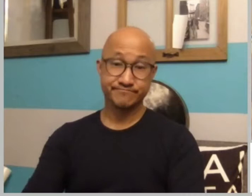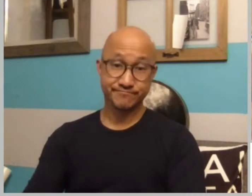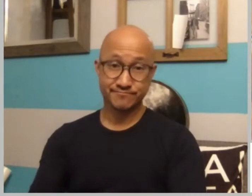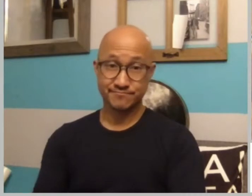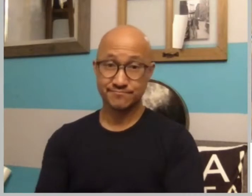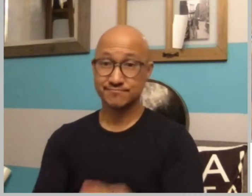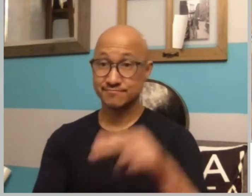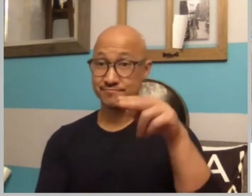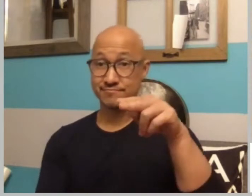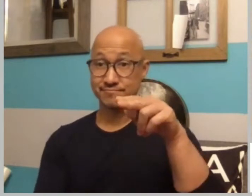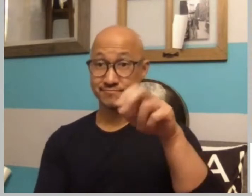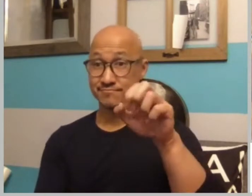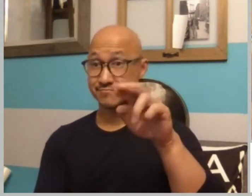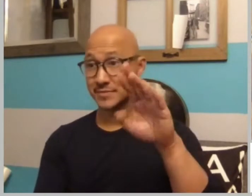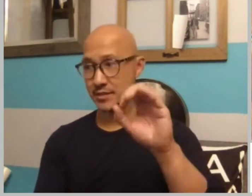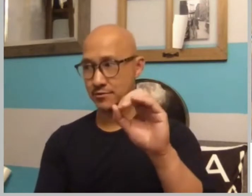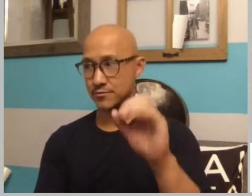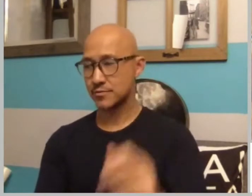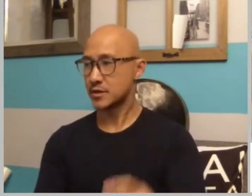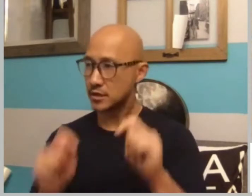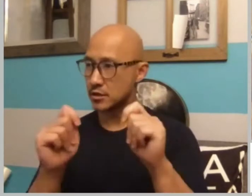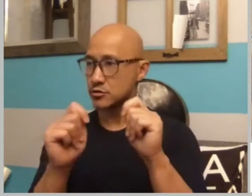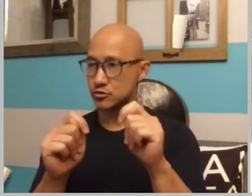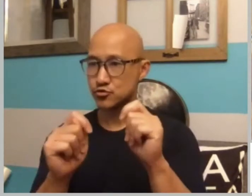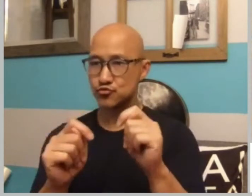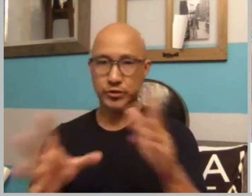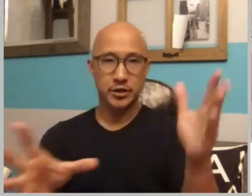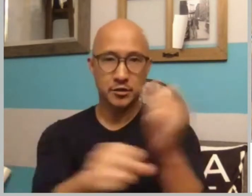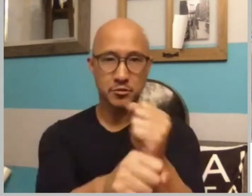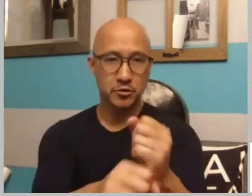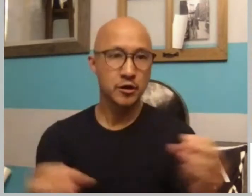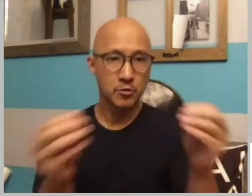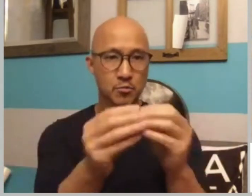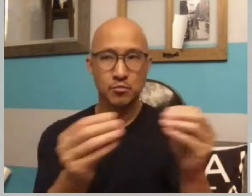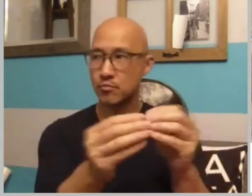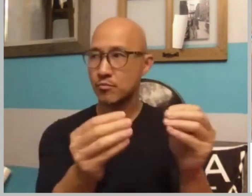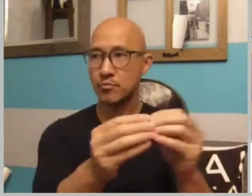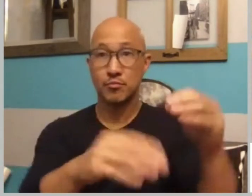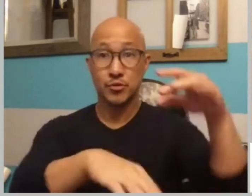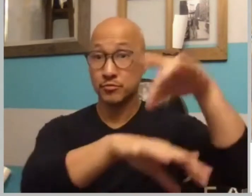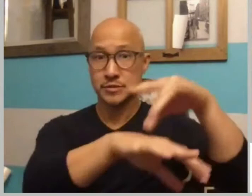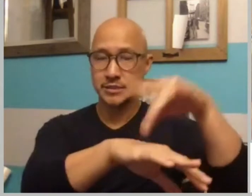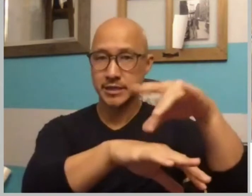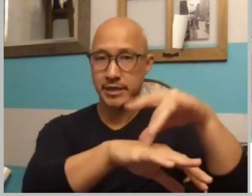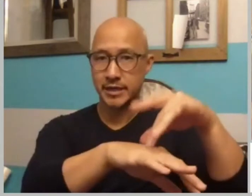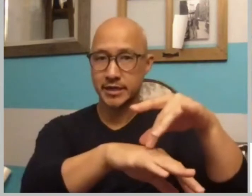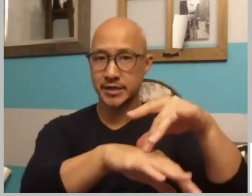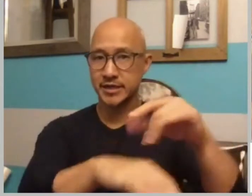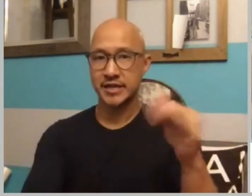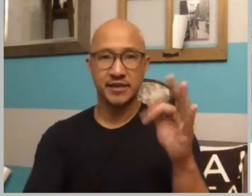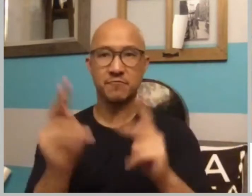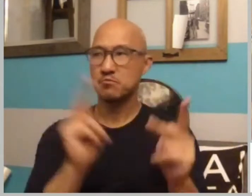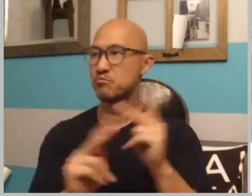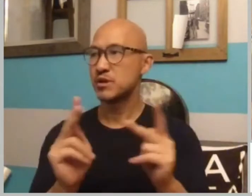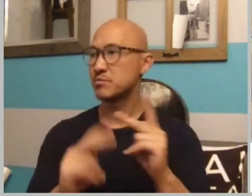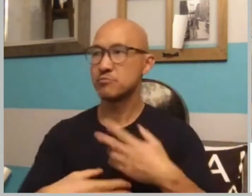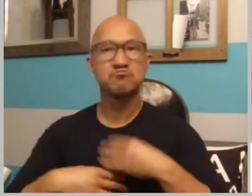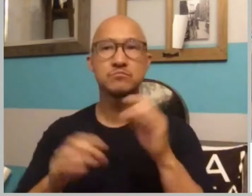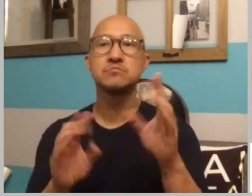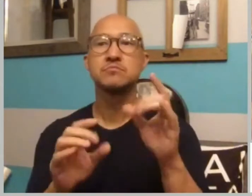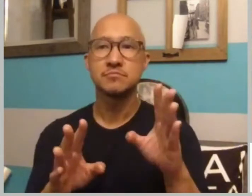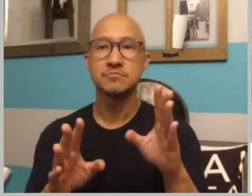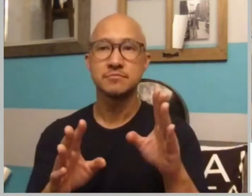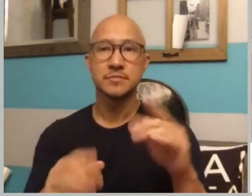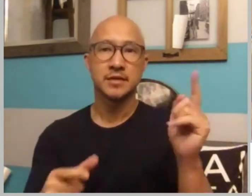of criticism for some of the evil things that he did from the people of Rome about burning land and territory so that he could take